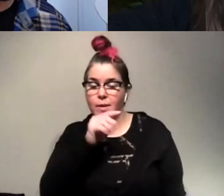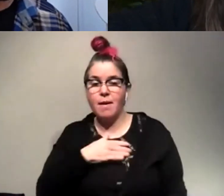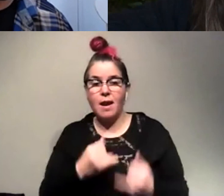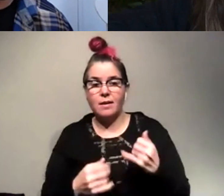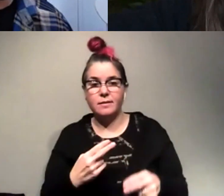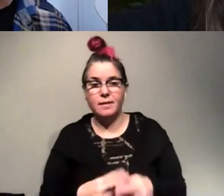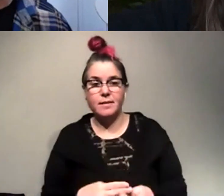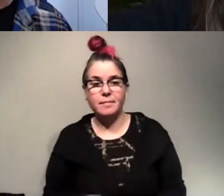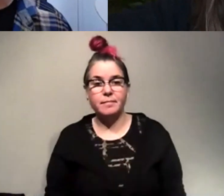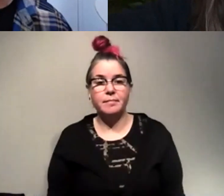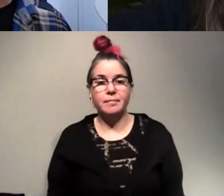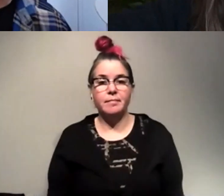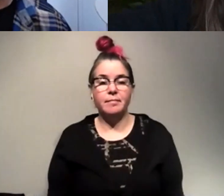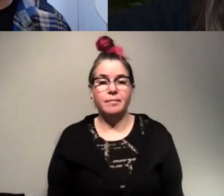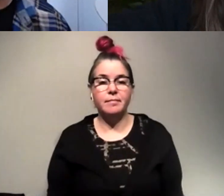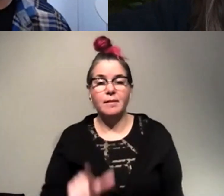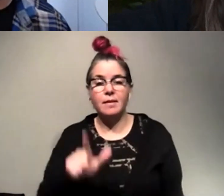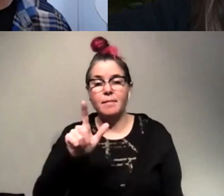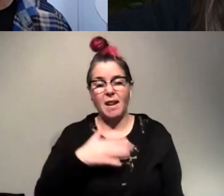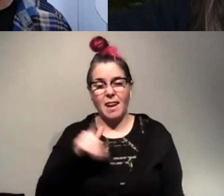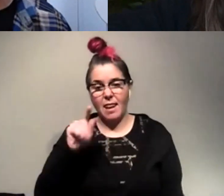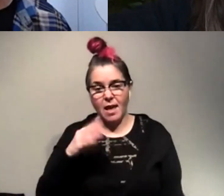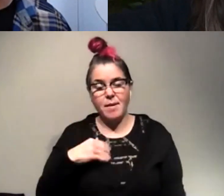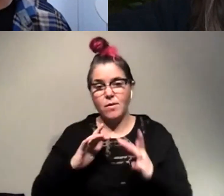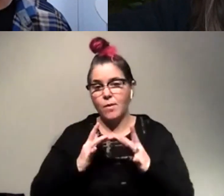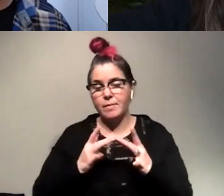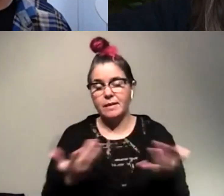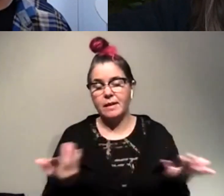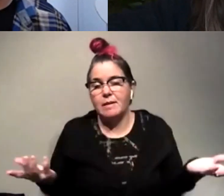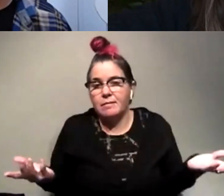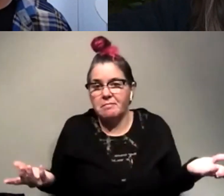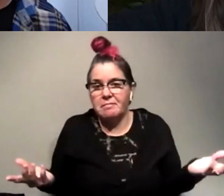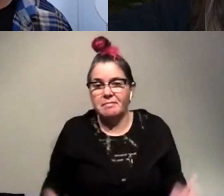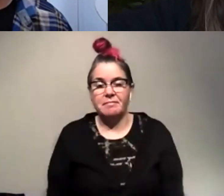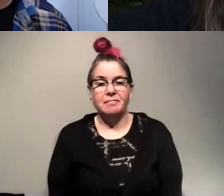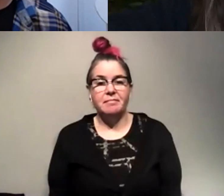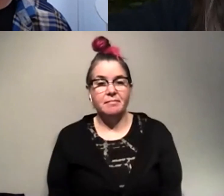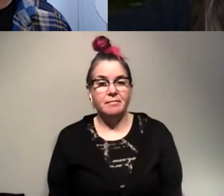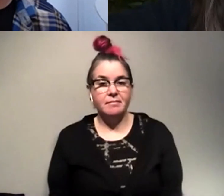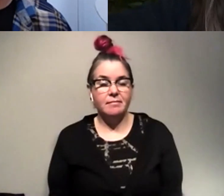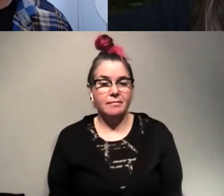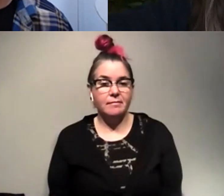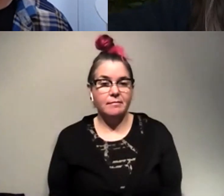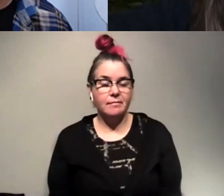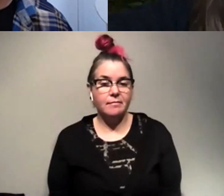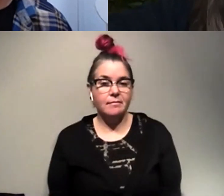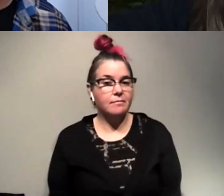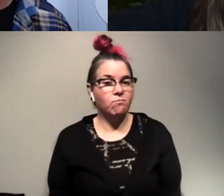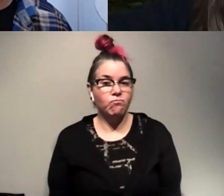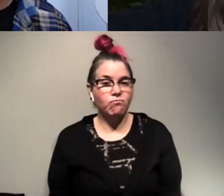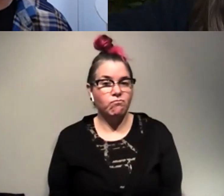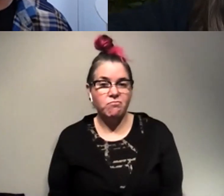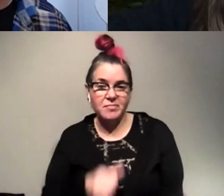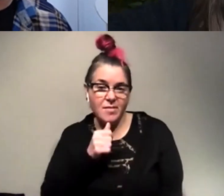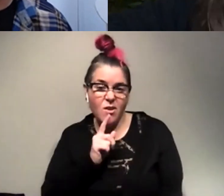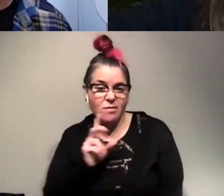The lab has a website, but No, not